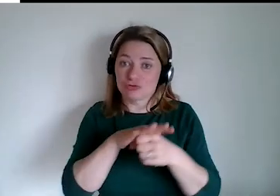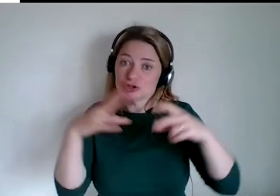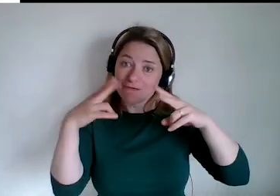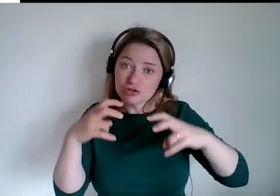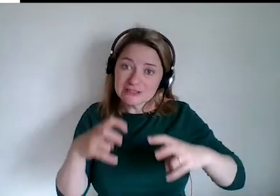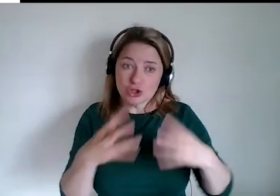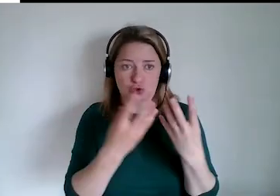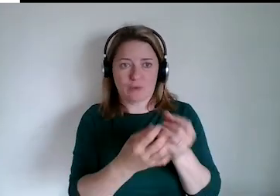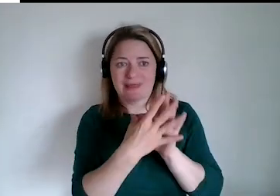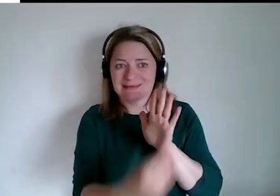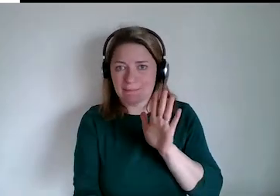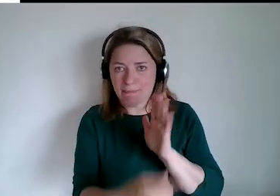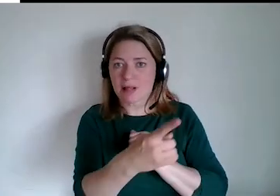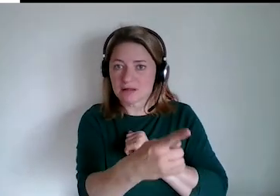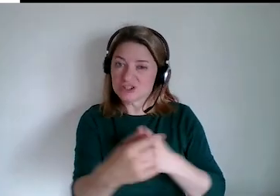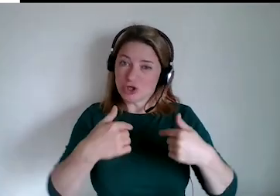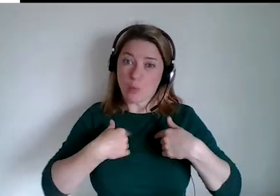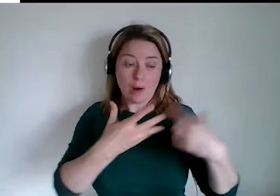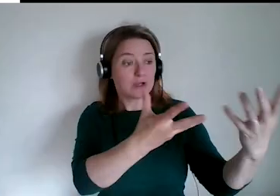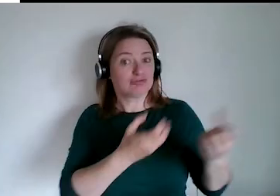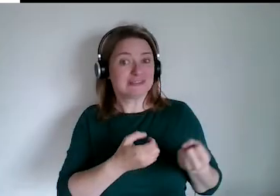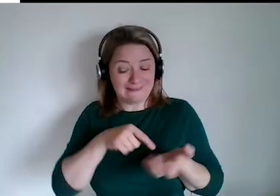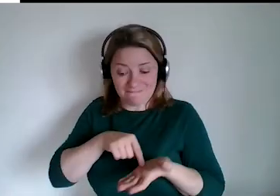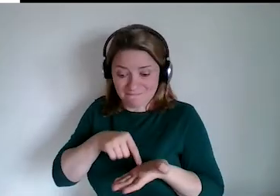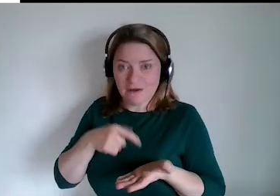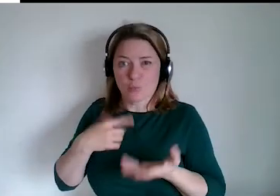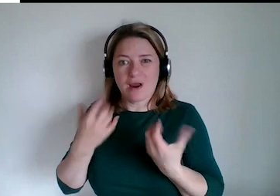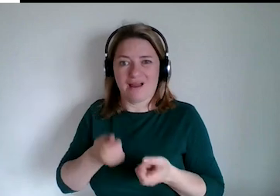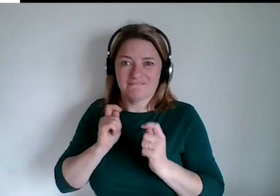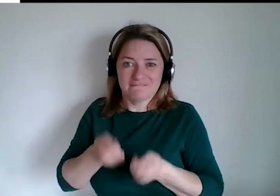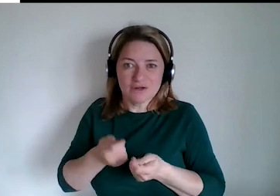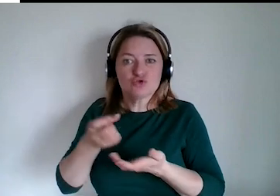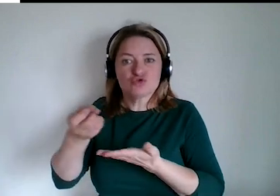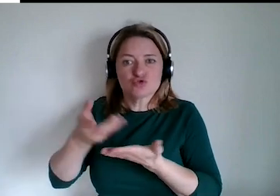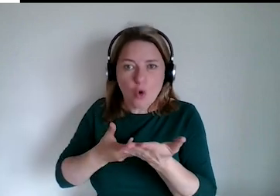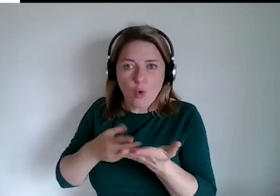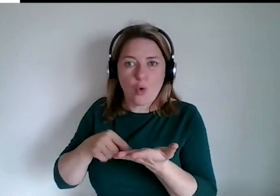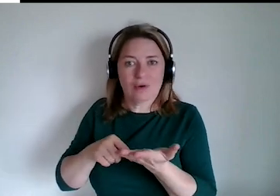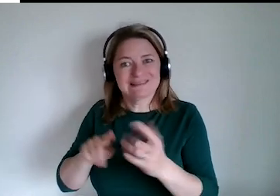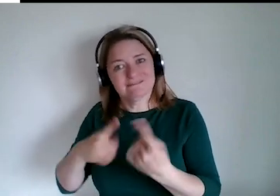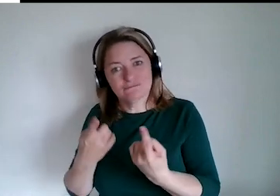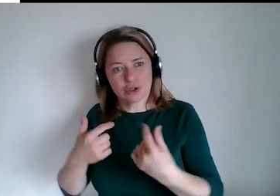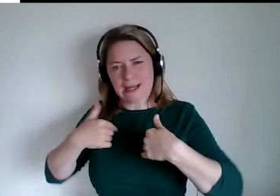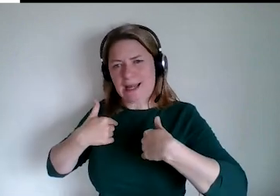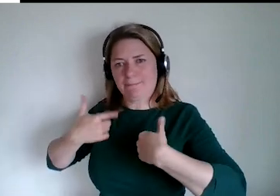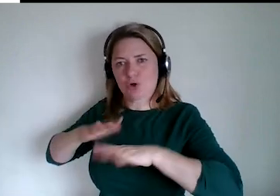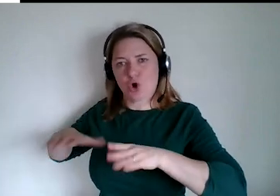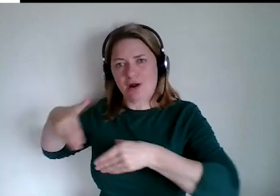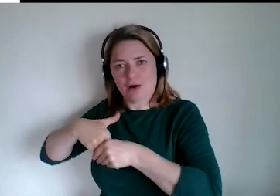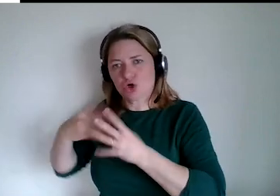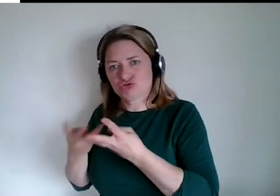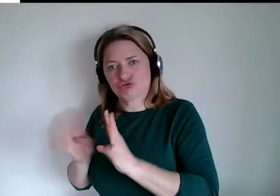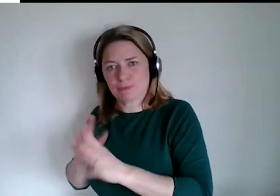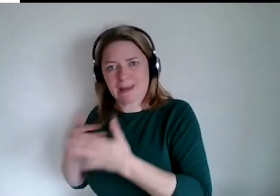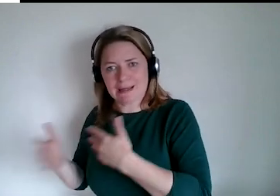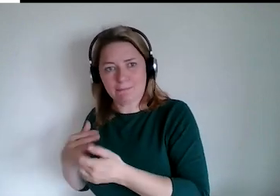with examples. So we score the, I no longer sit on the group, but they still score the research questions. They score the